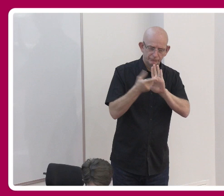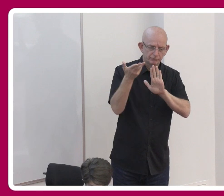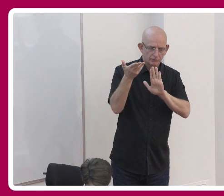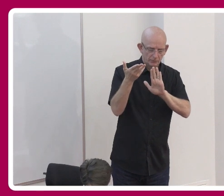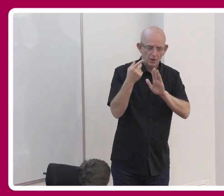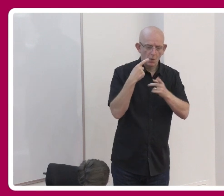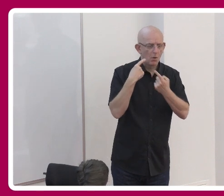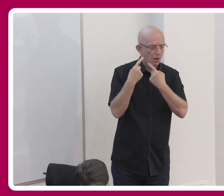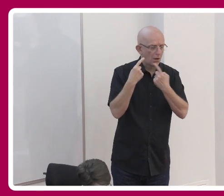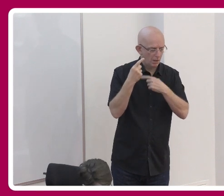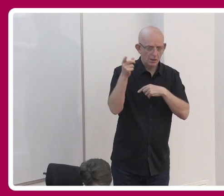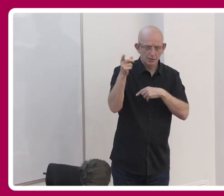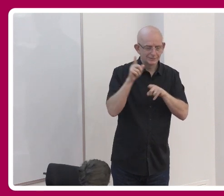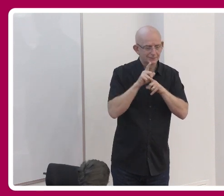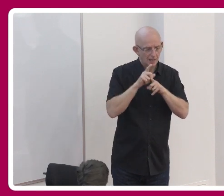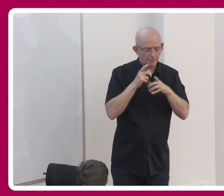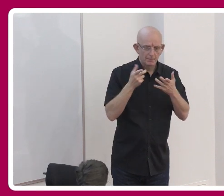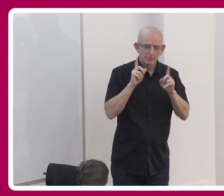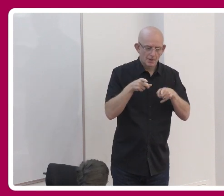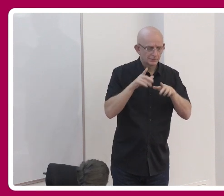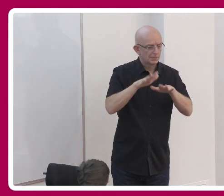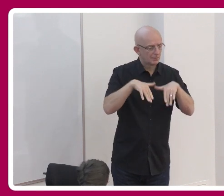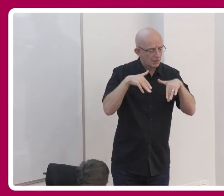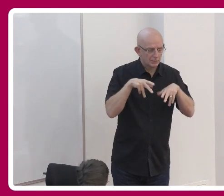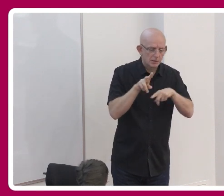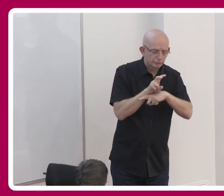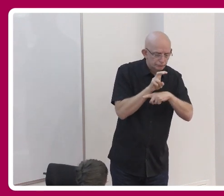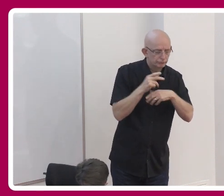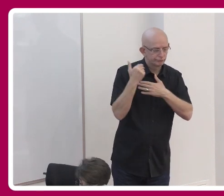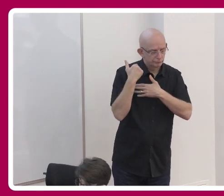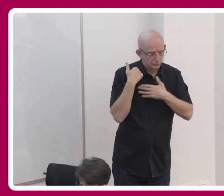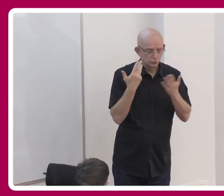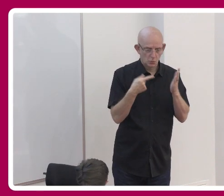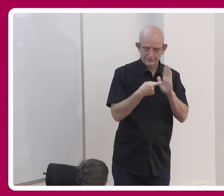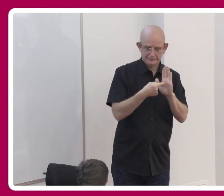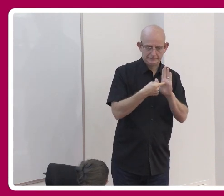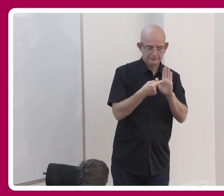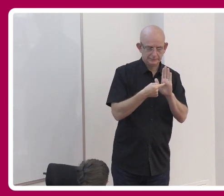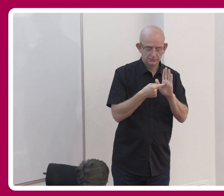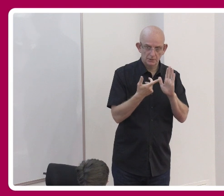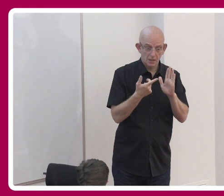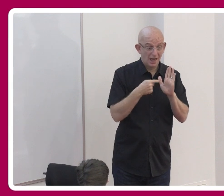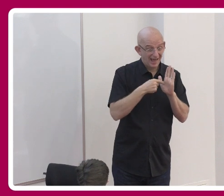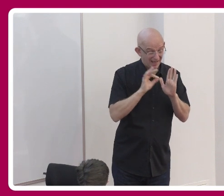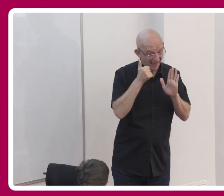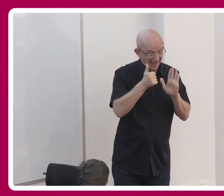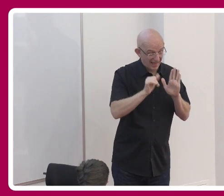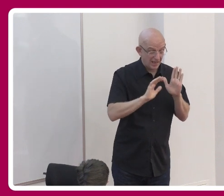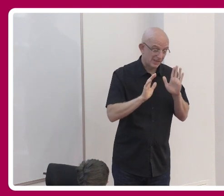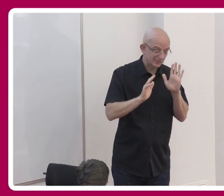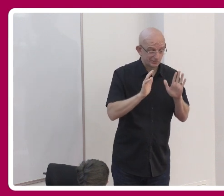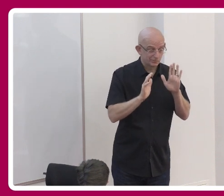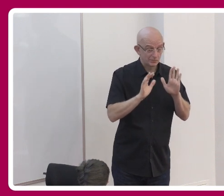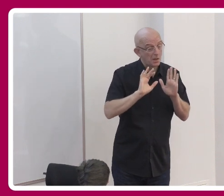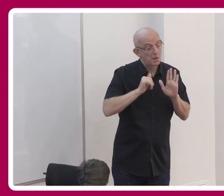it's better, but at least it reduced the possibility that you would automatically